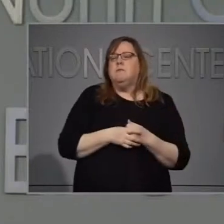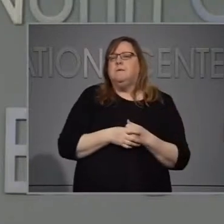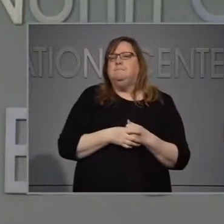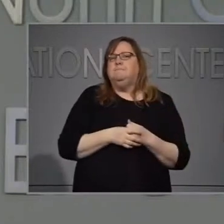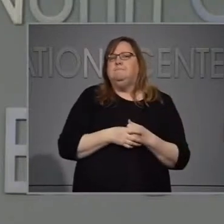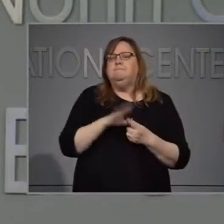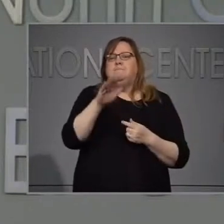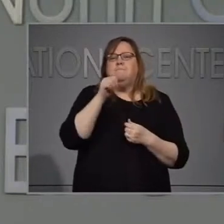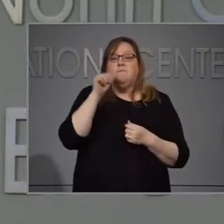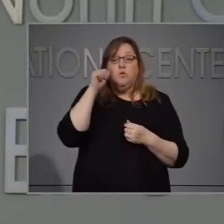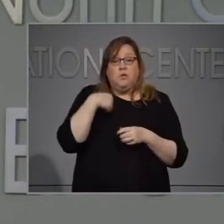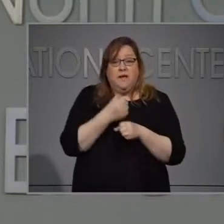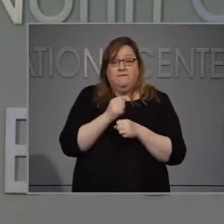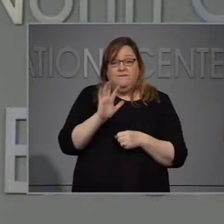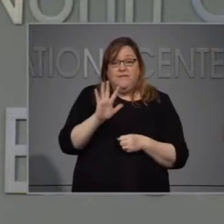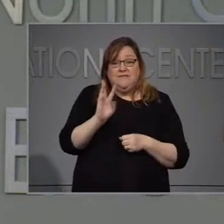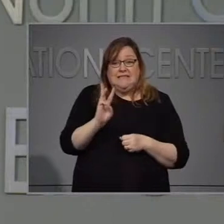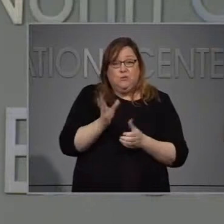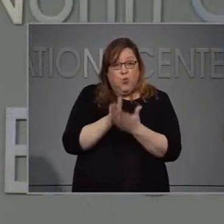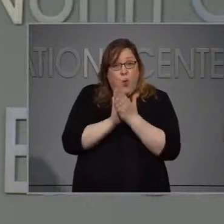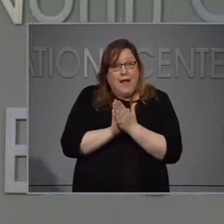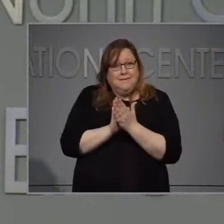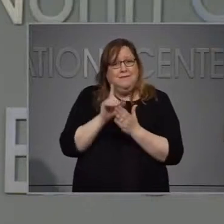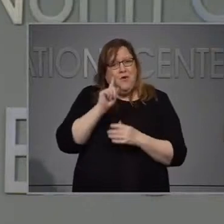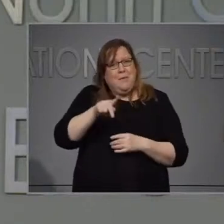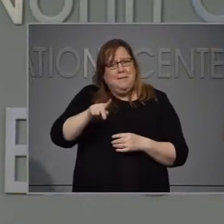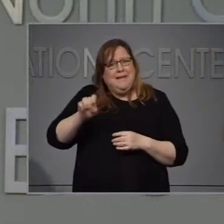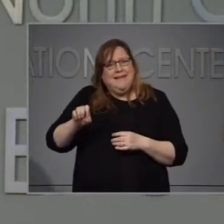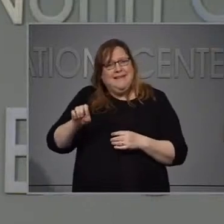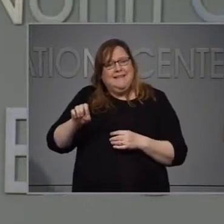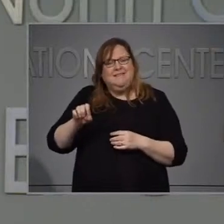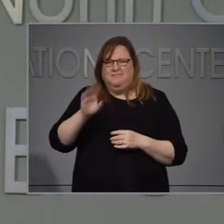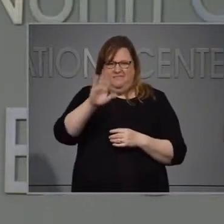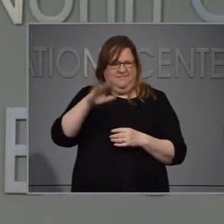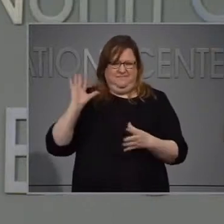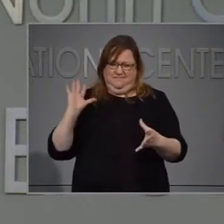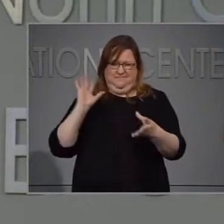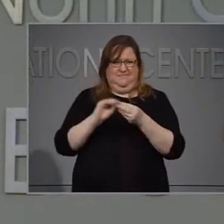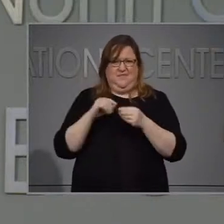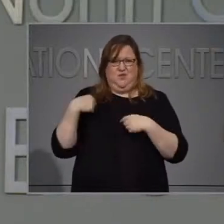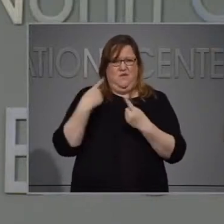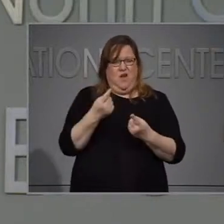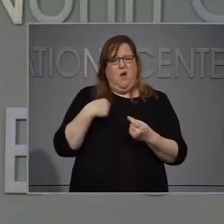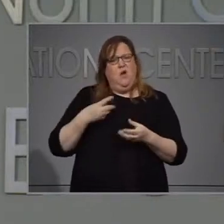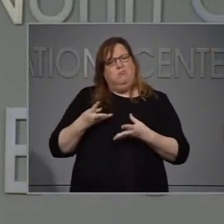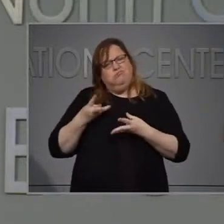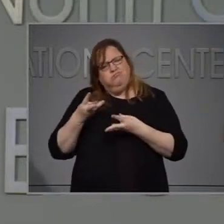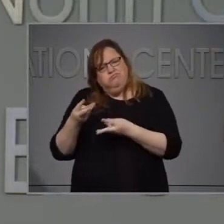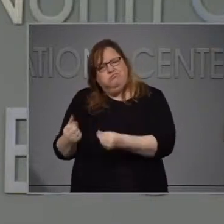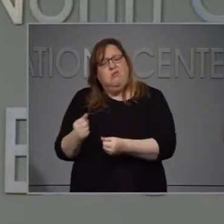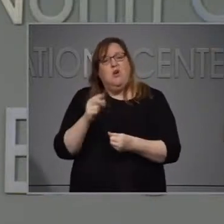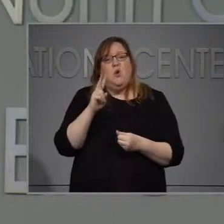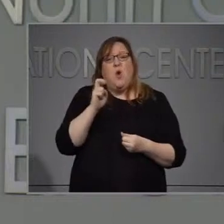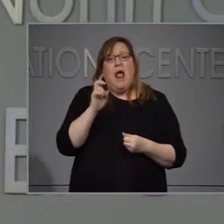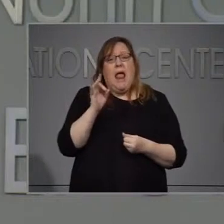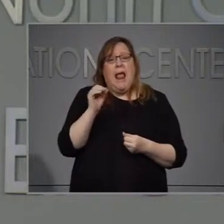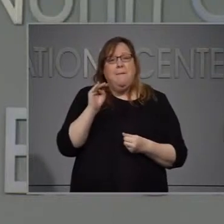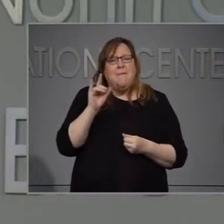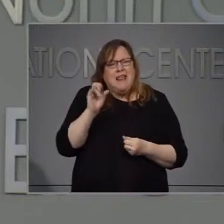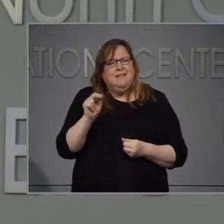far, the state's committed more than $280 million to PPE purchases for the COVID-19